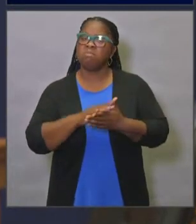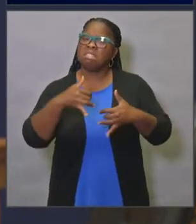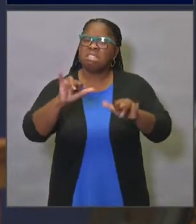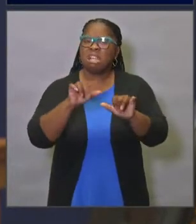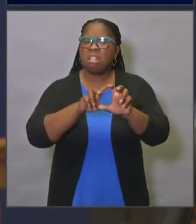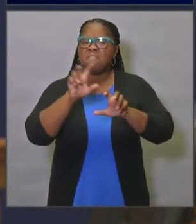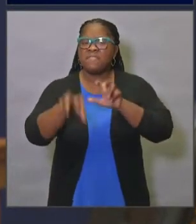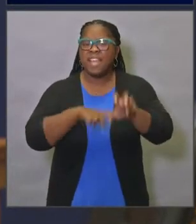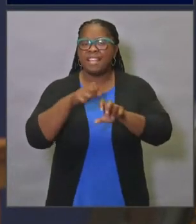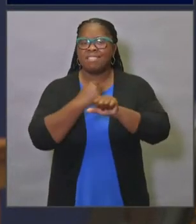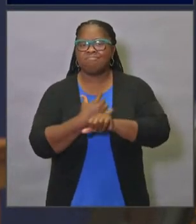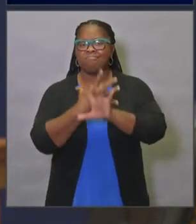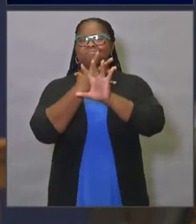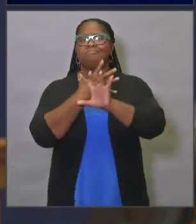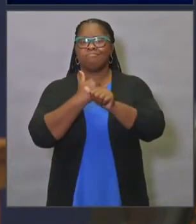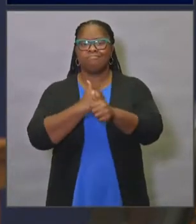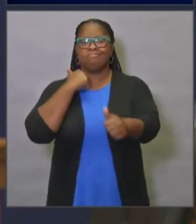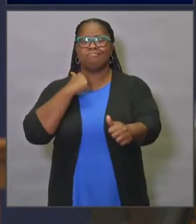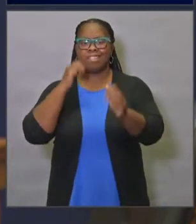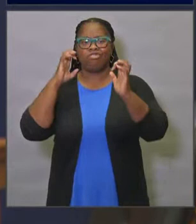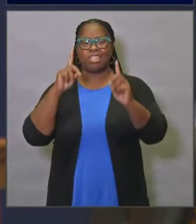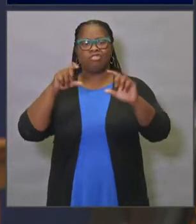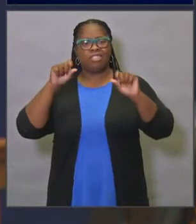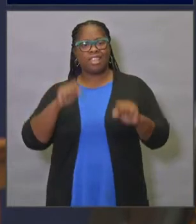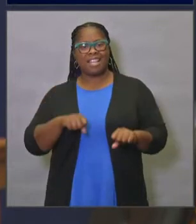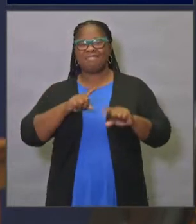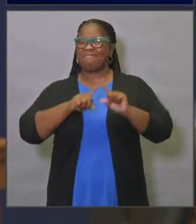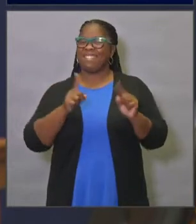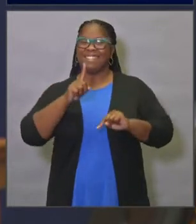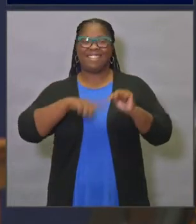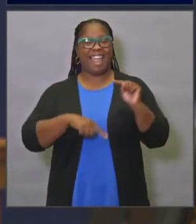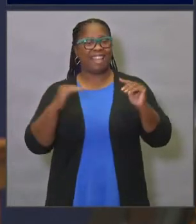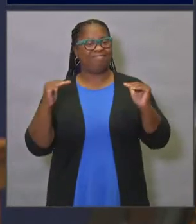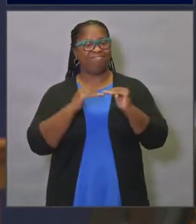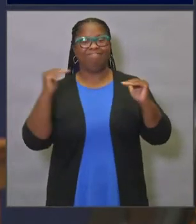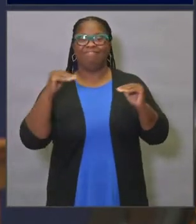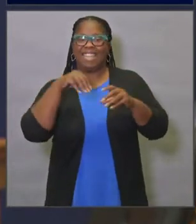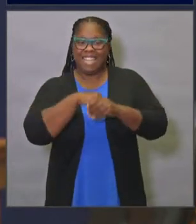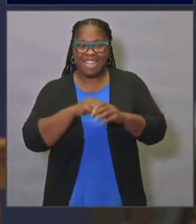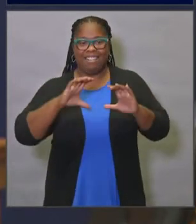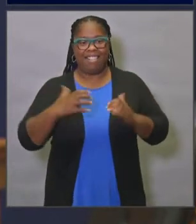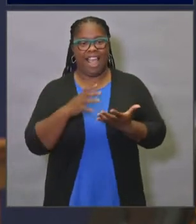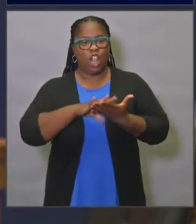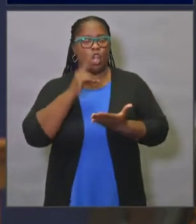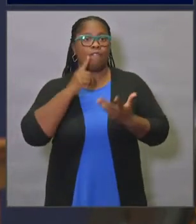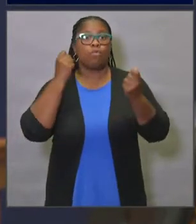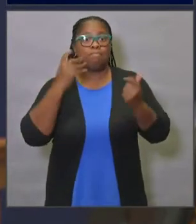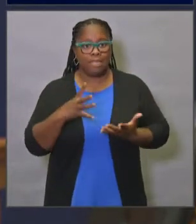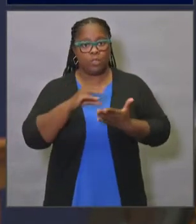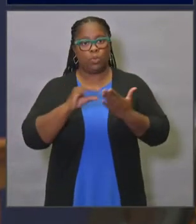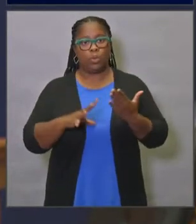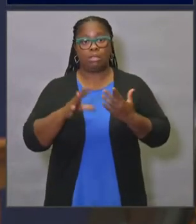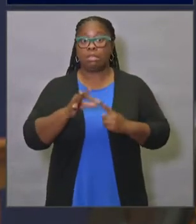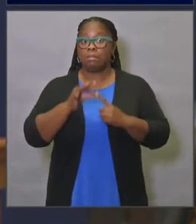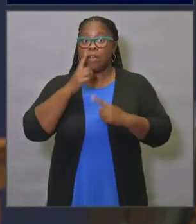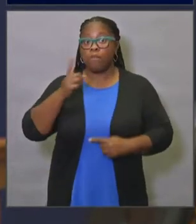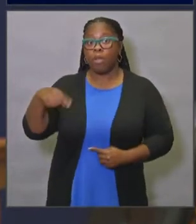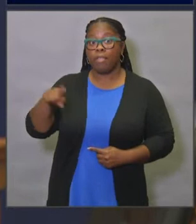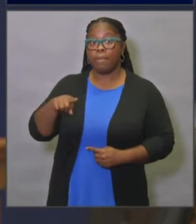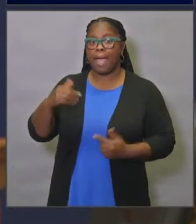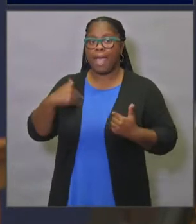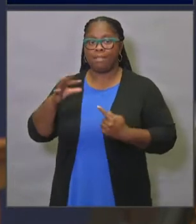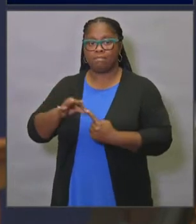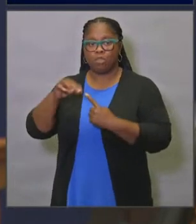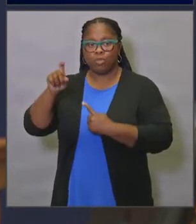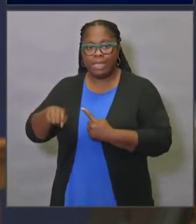education, it cannot replace in-person classroom learning for many of our students. This is especially true for those with special needs,